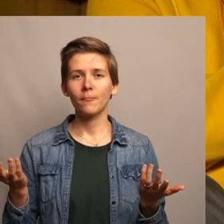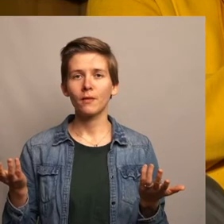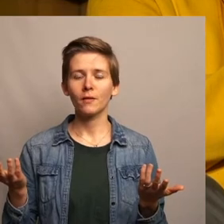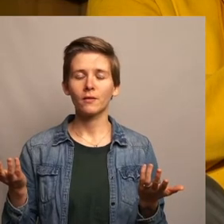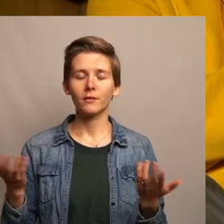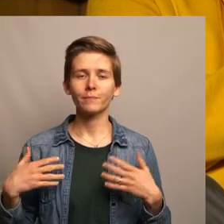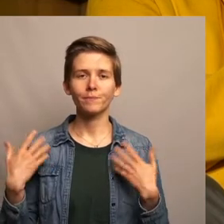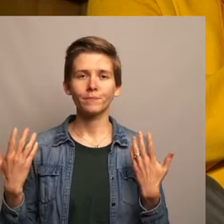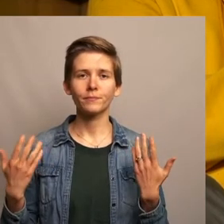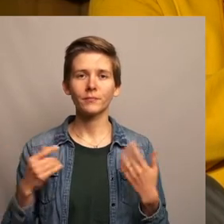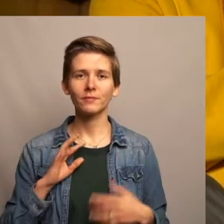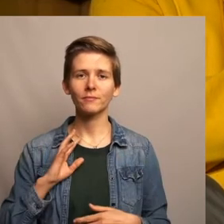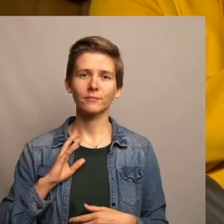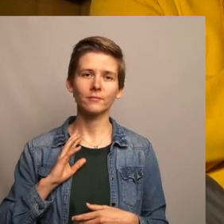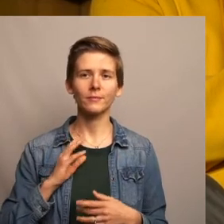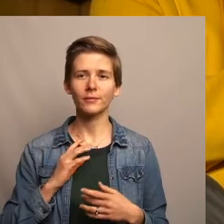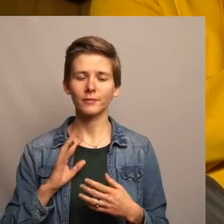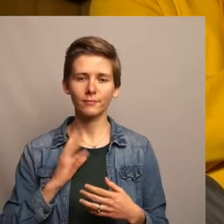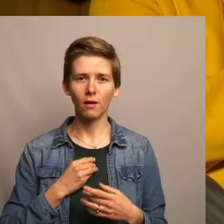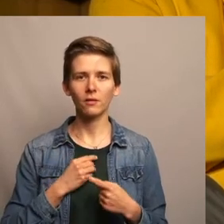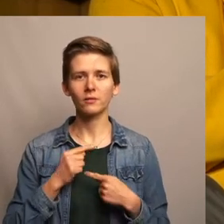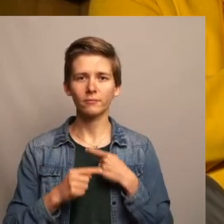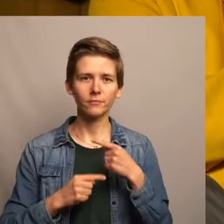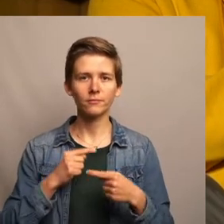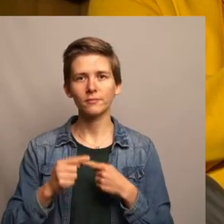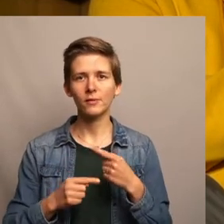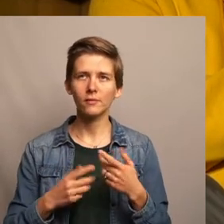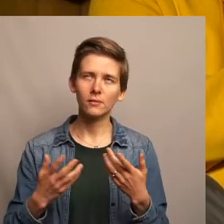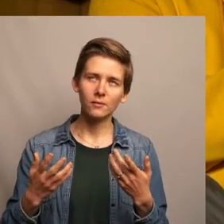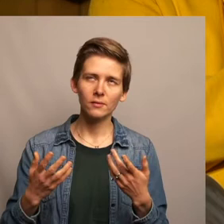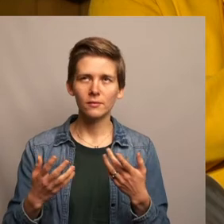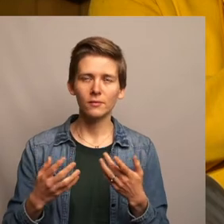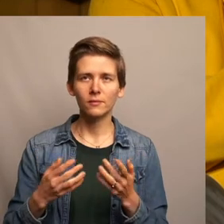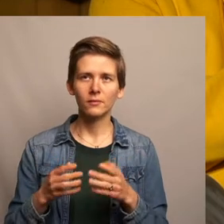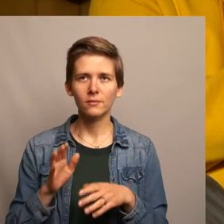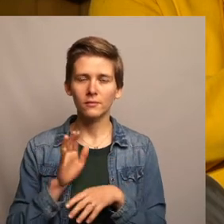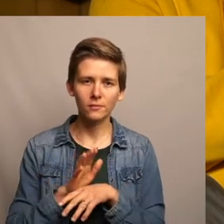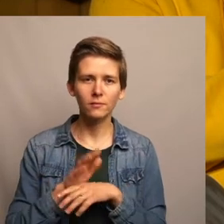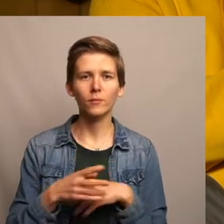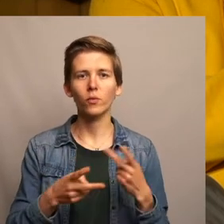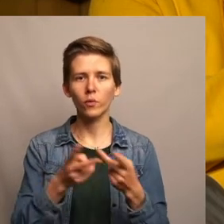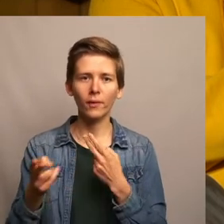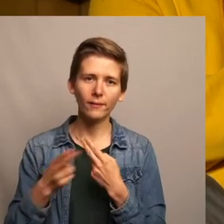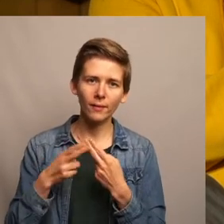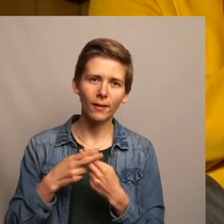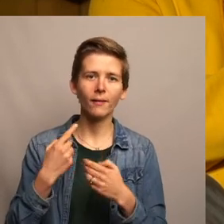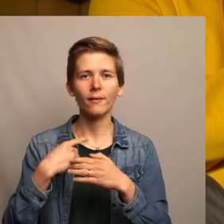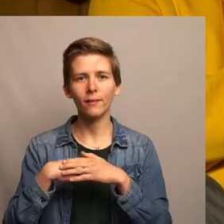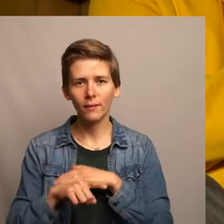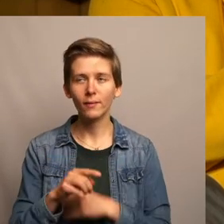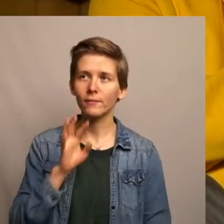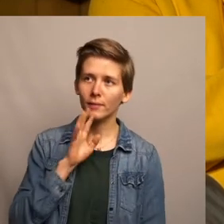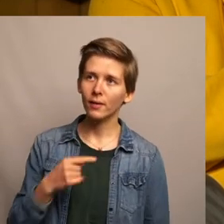the transition, generally speaking, how it works, that you basically go to the general doctor, you need to tell the doctor, like, hey, I'm a